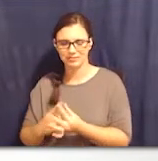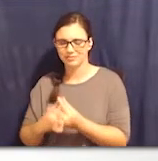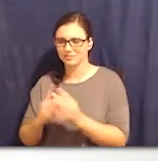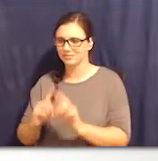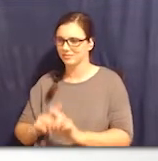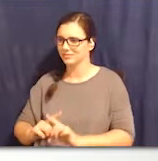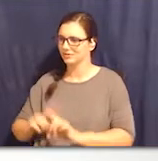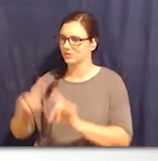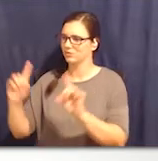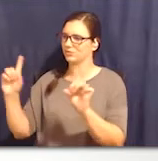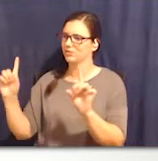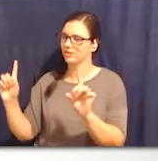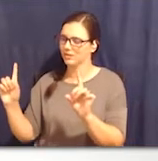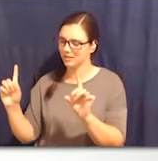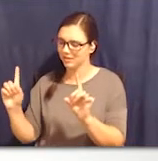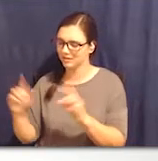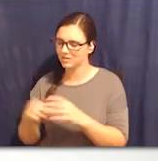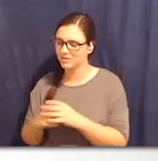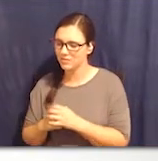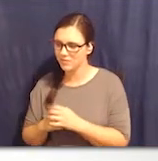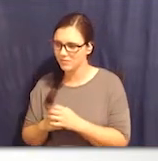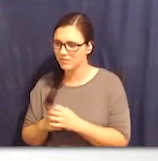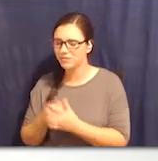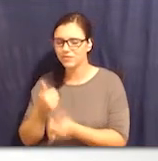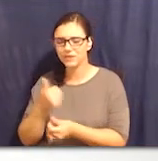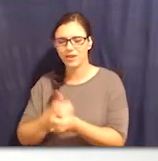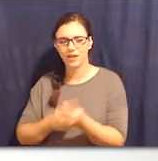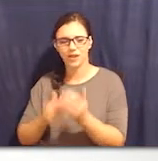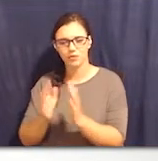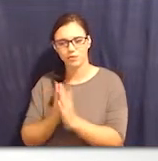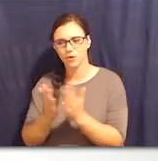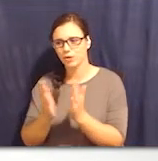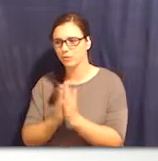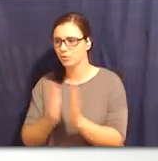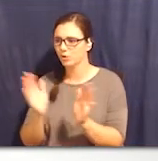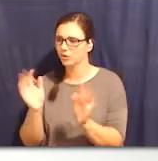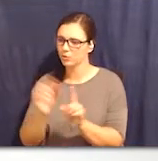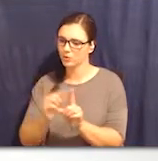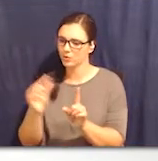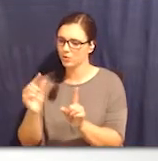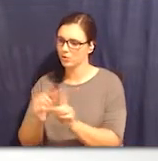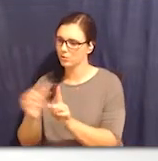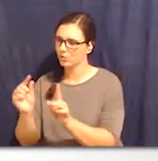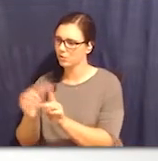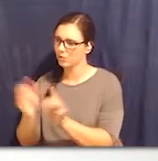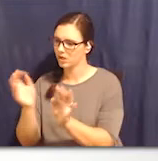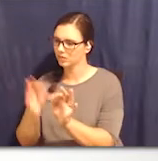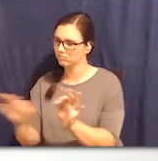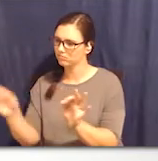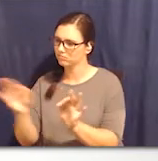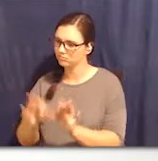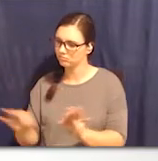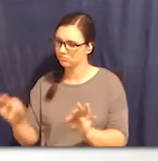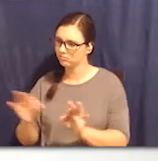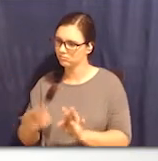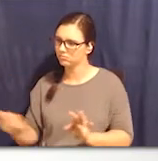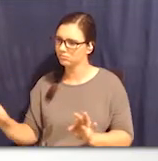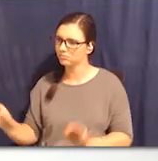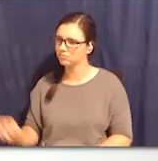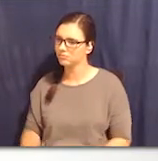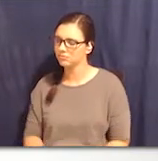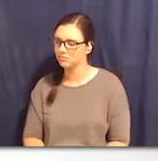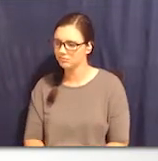unique and exotic, and every book speaks word by word.